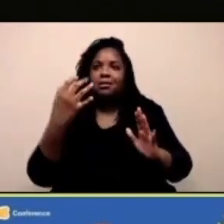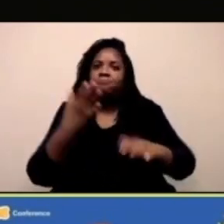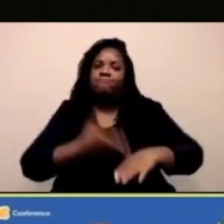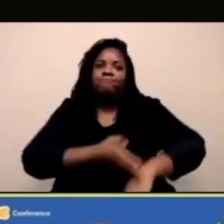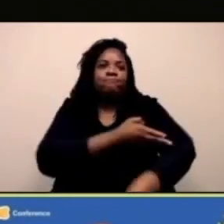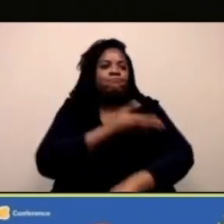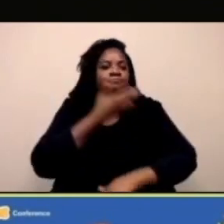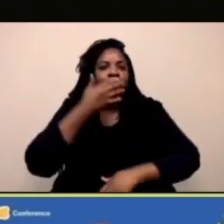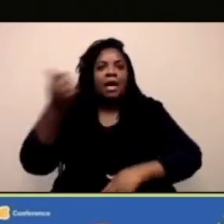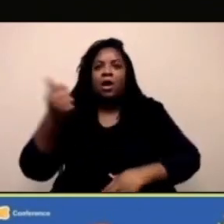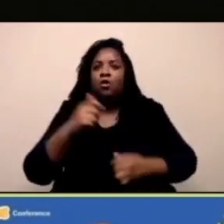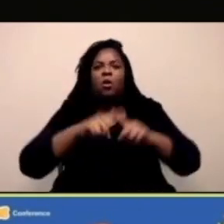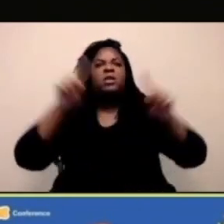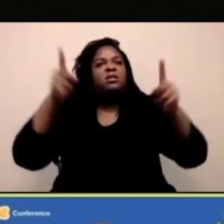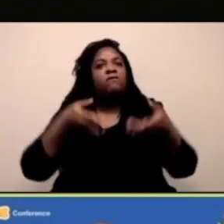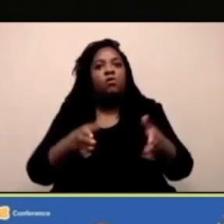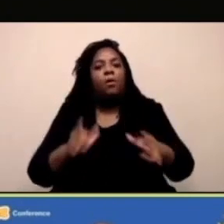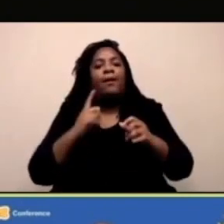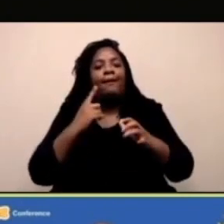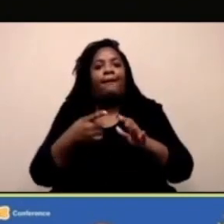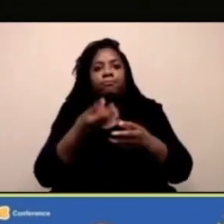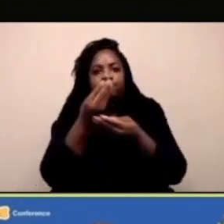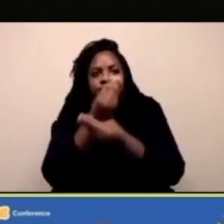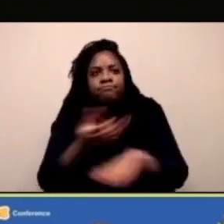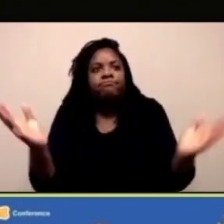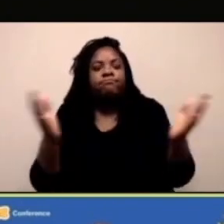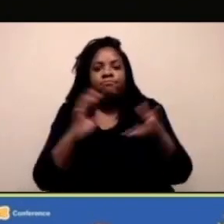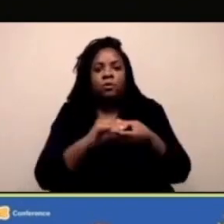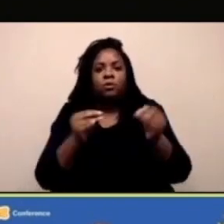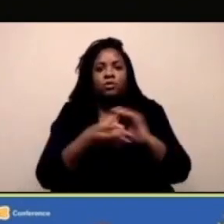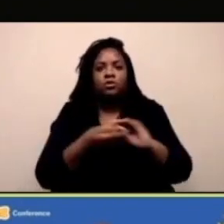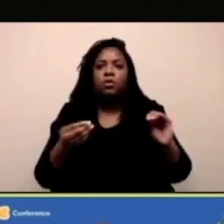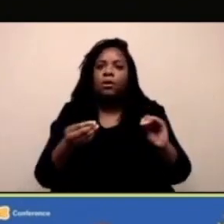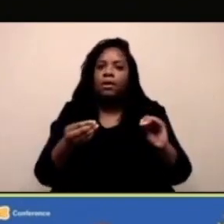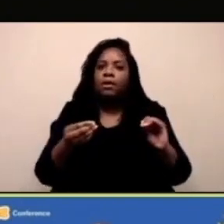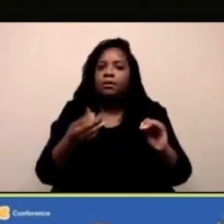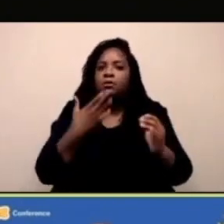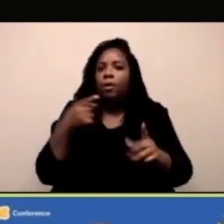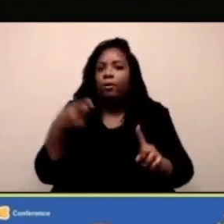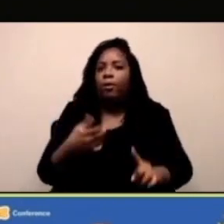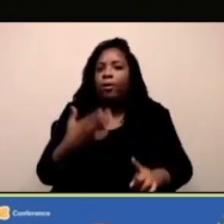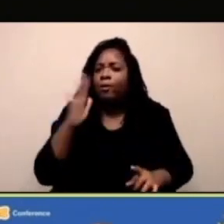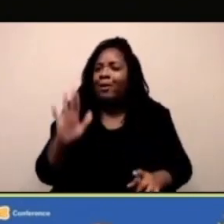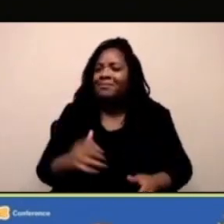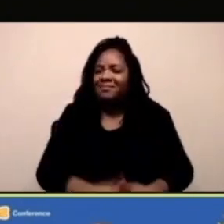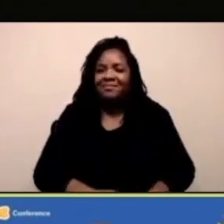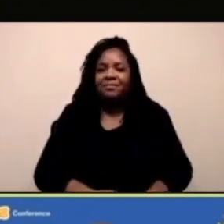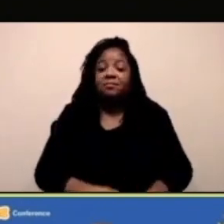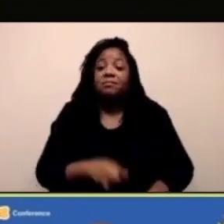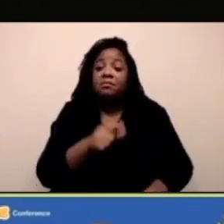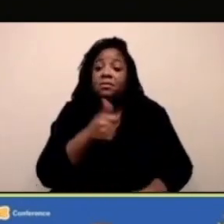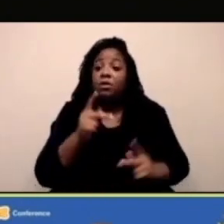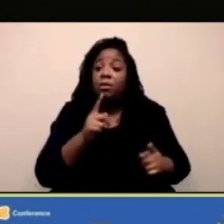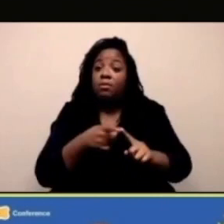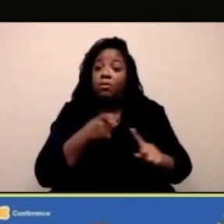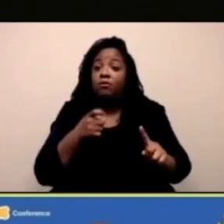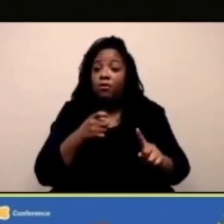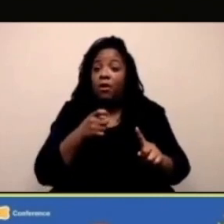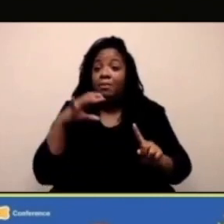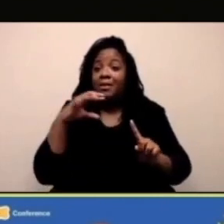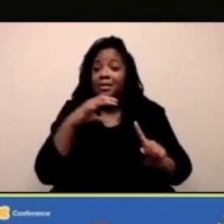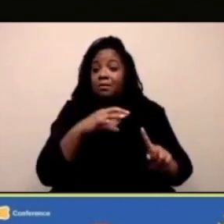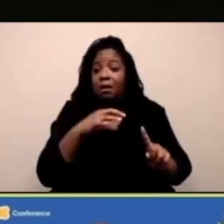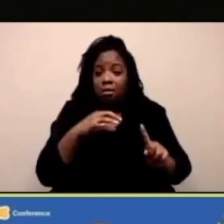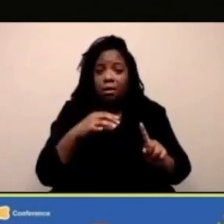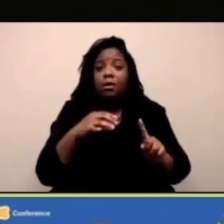to help share their stories. And I think you bring that in that point across well. Great. Anyone else from the spotlight group, or Leslie, do you want to share